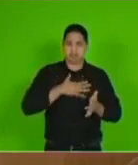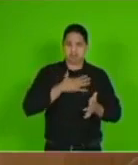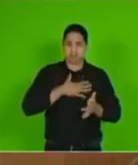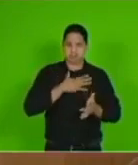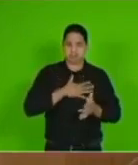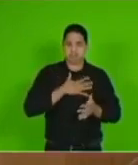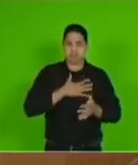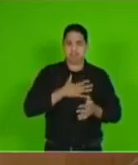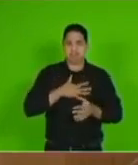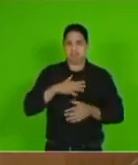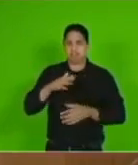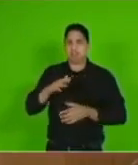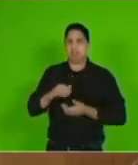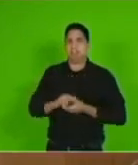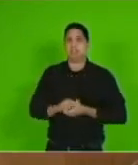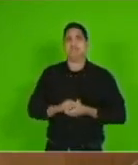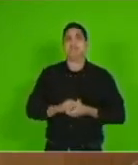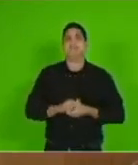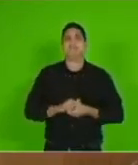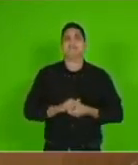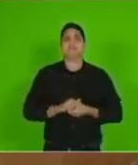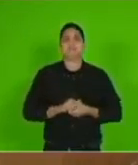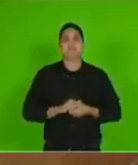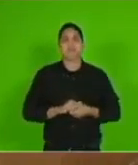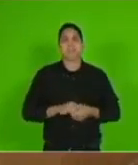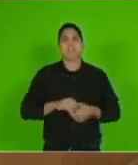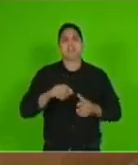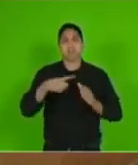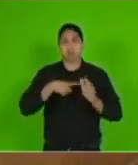But we're going to leave.